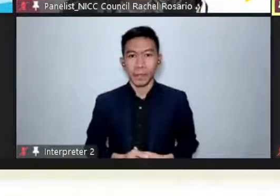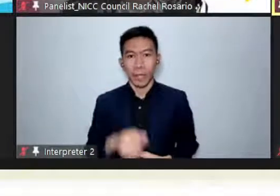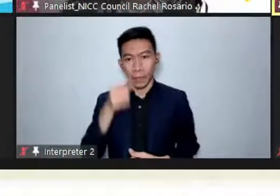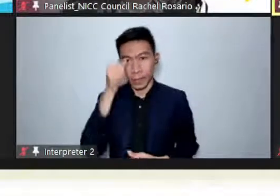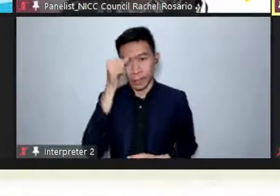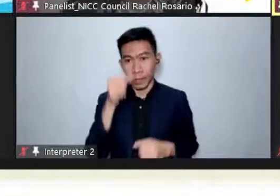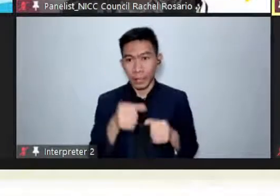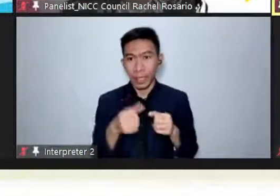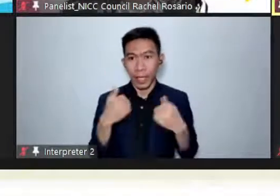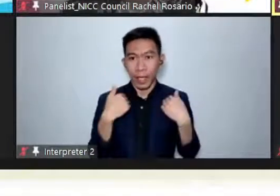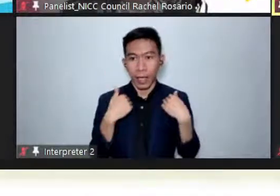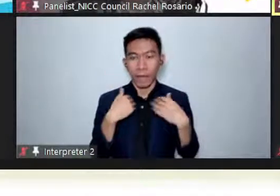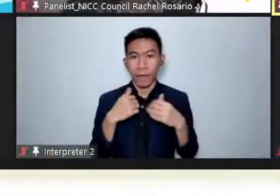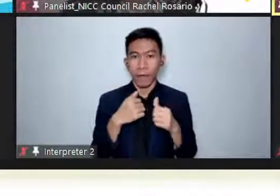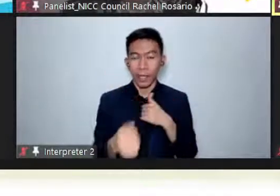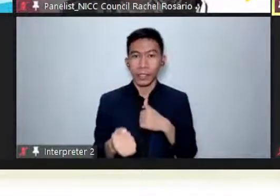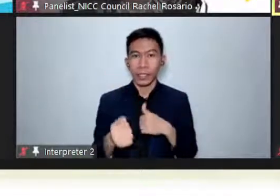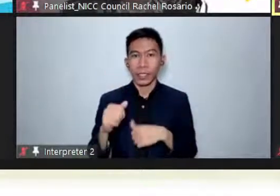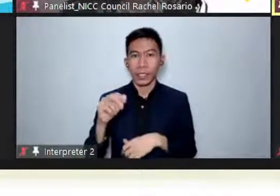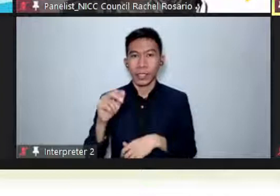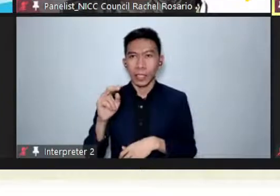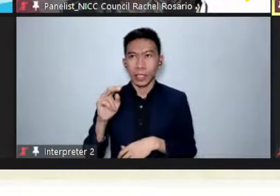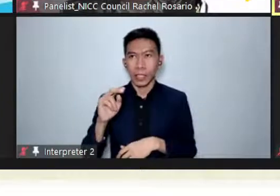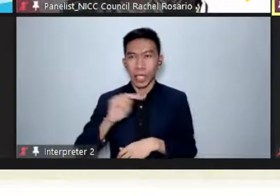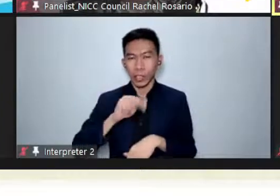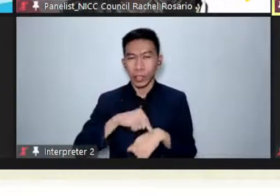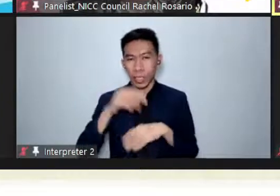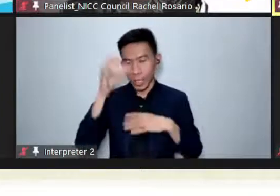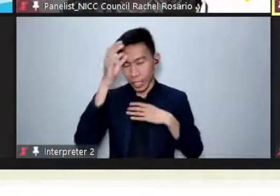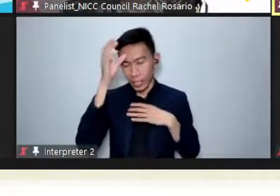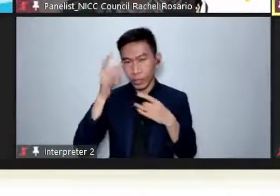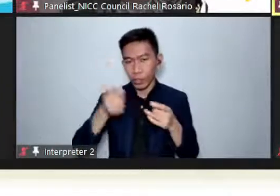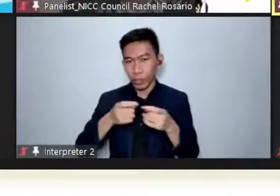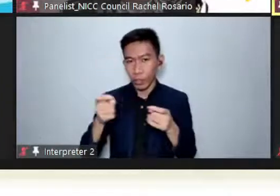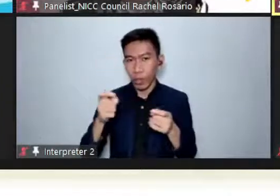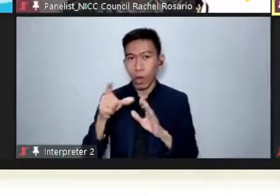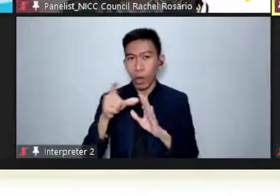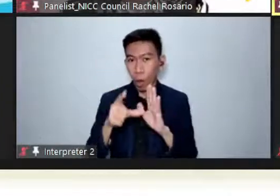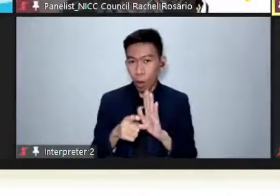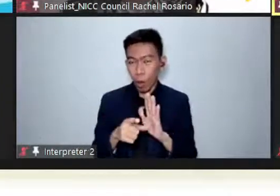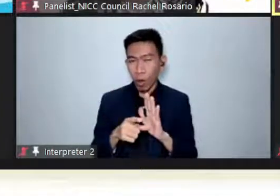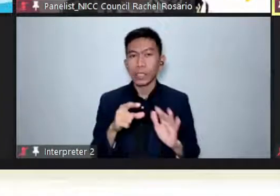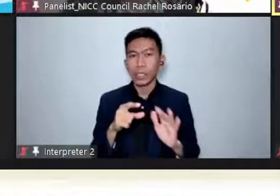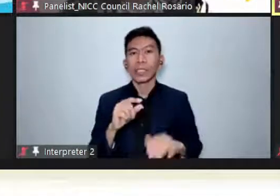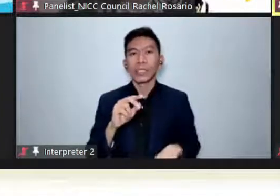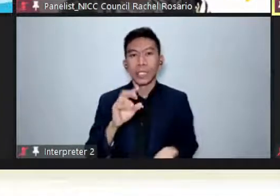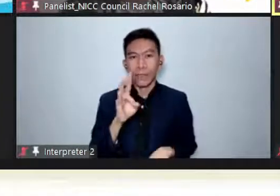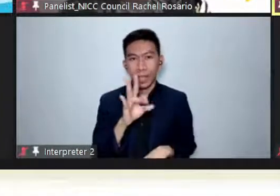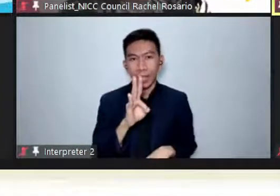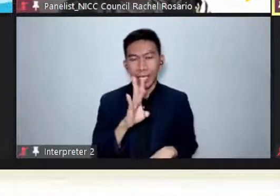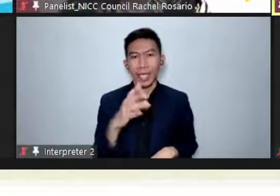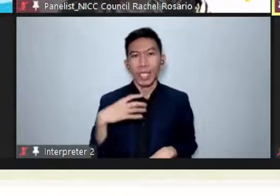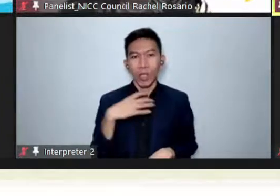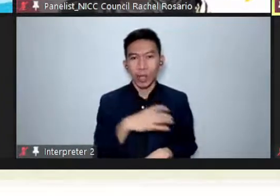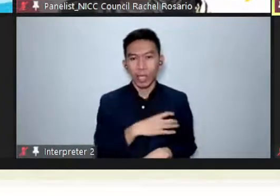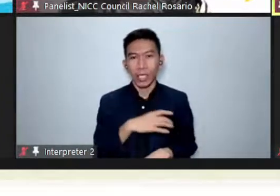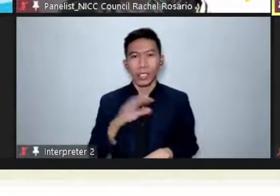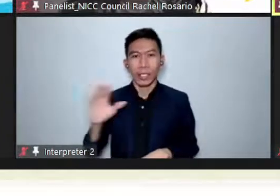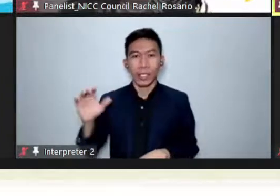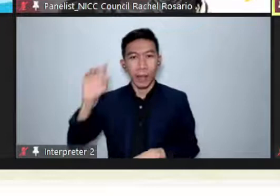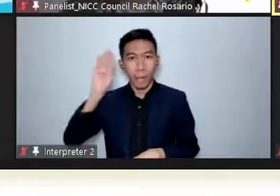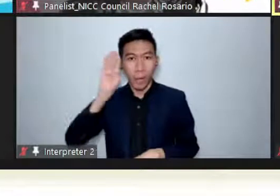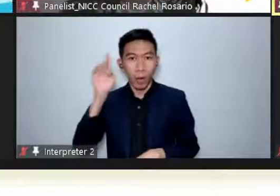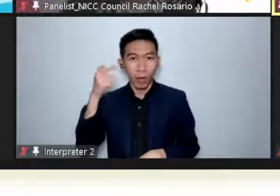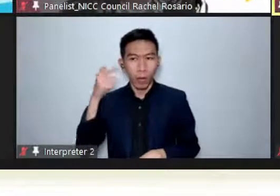the National Cancer Control Law in the 17th Congress. And the staff of Senator Go, who is also with us, Jod, was